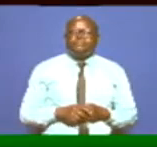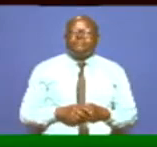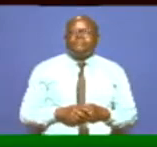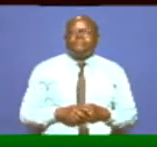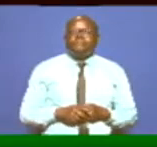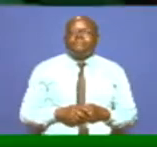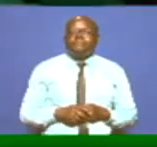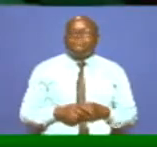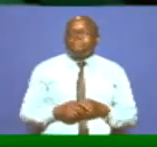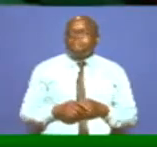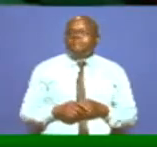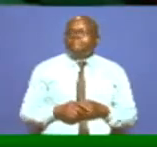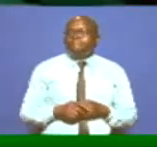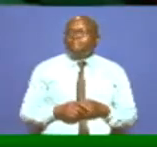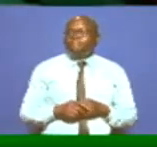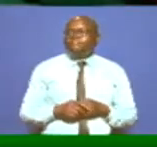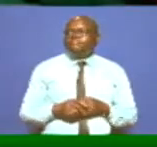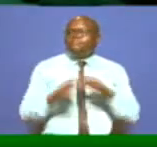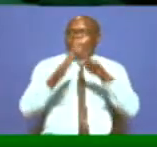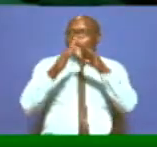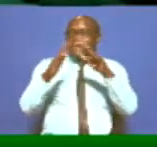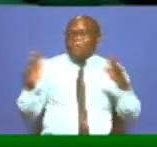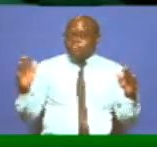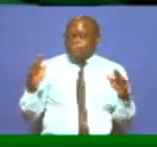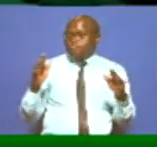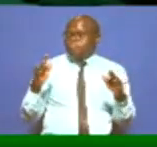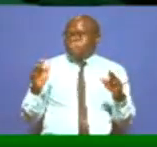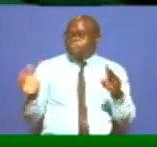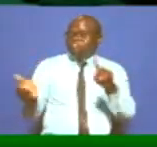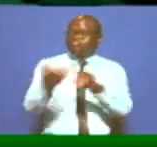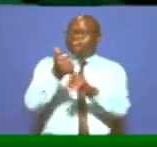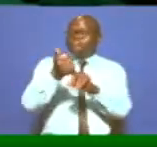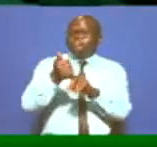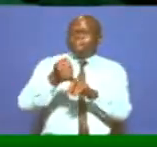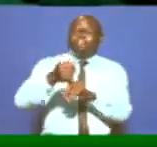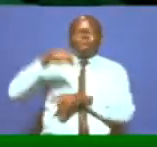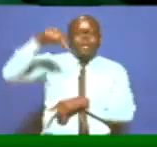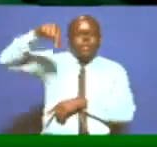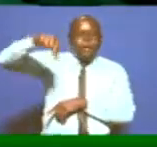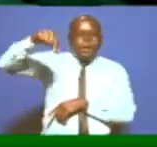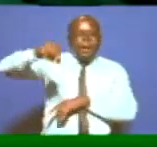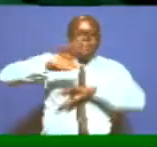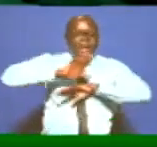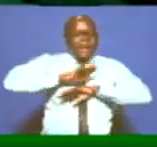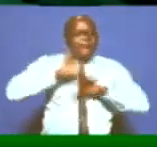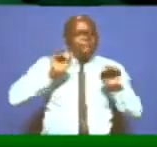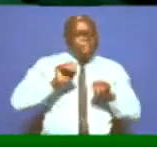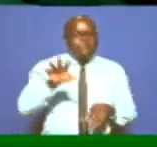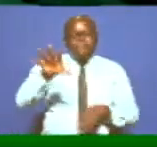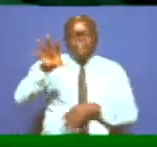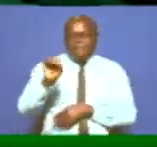The House is yet to get to at least 50 members